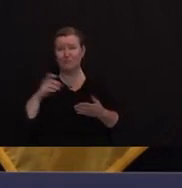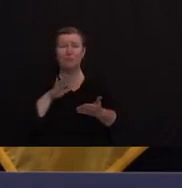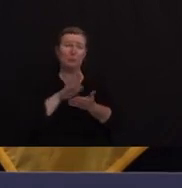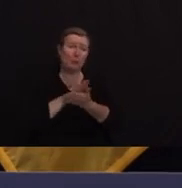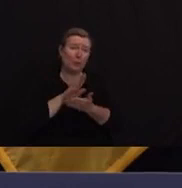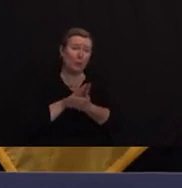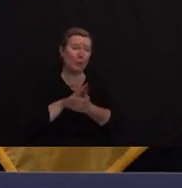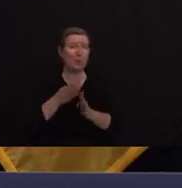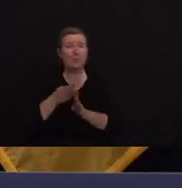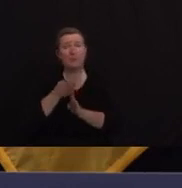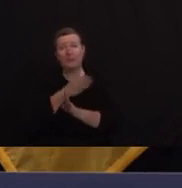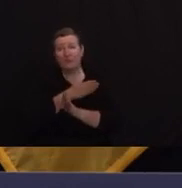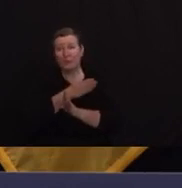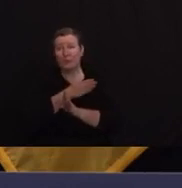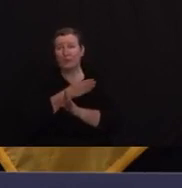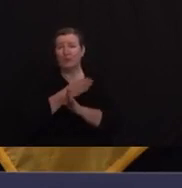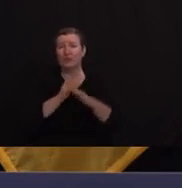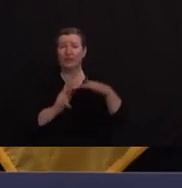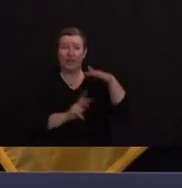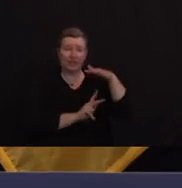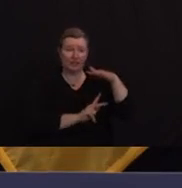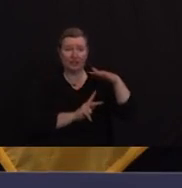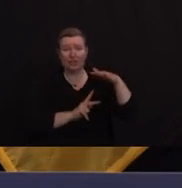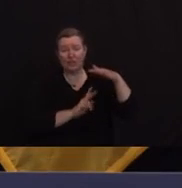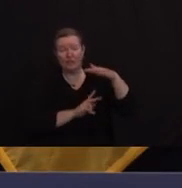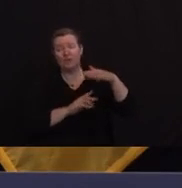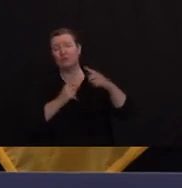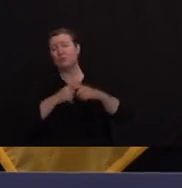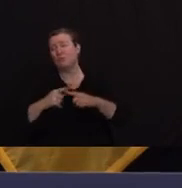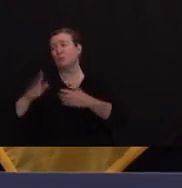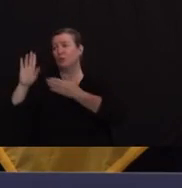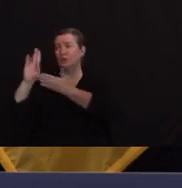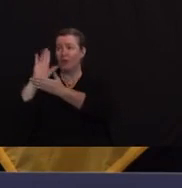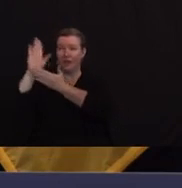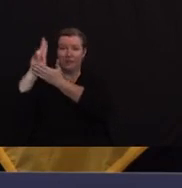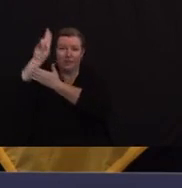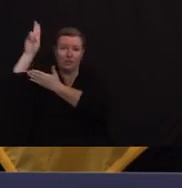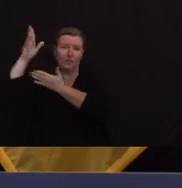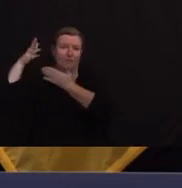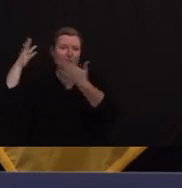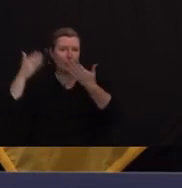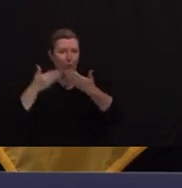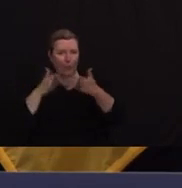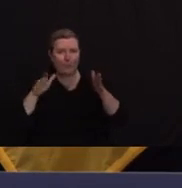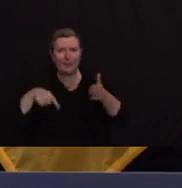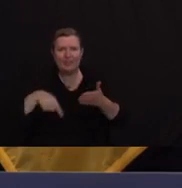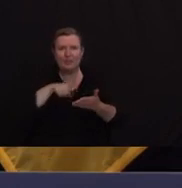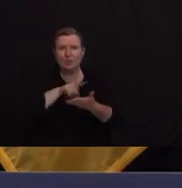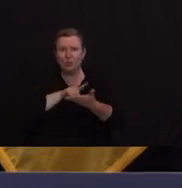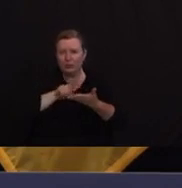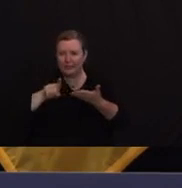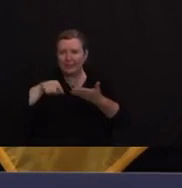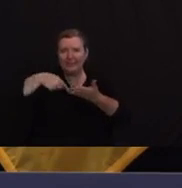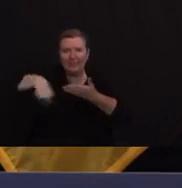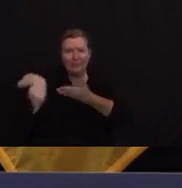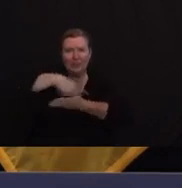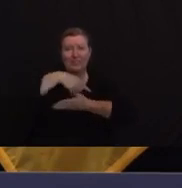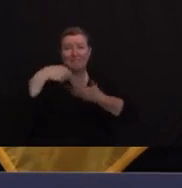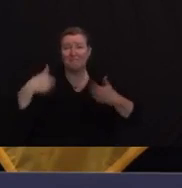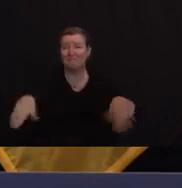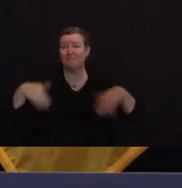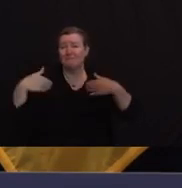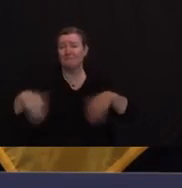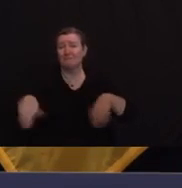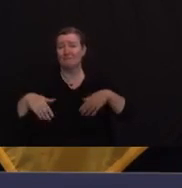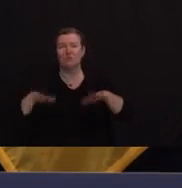ed, either opening this week or opening next week, we wish everybody a fantastic school year. Please get